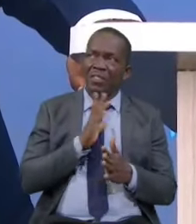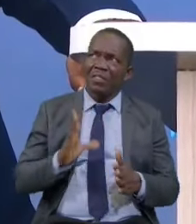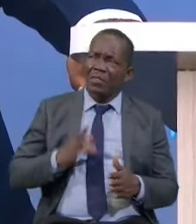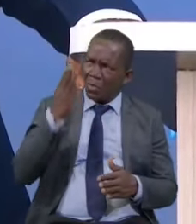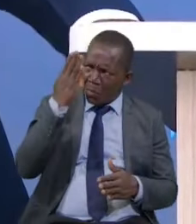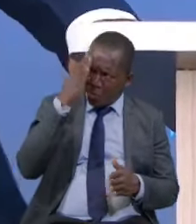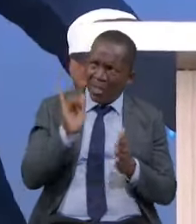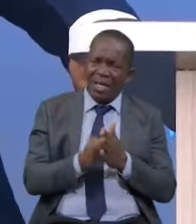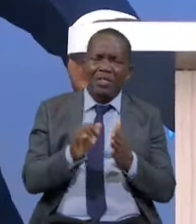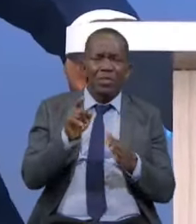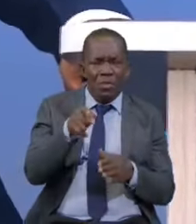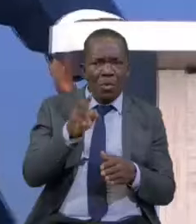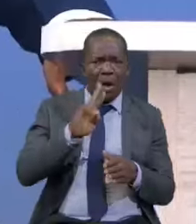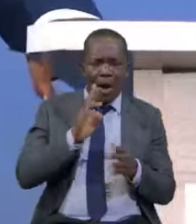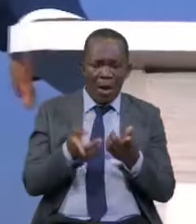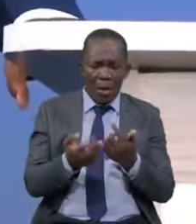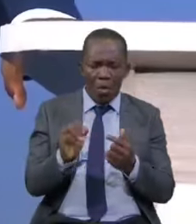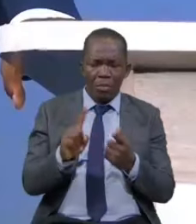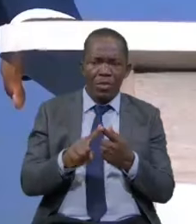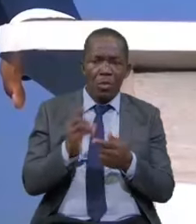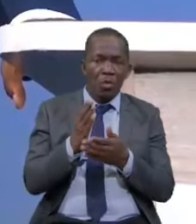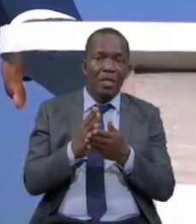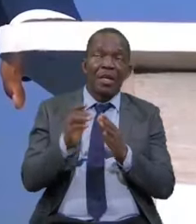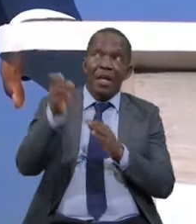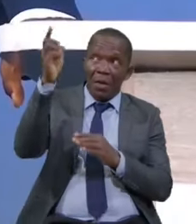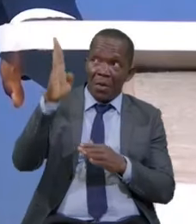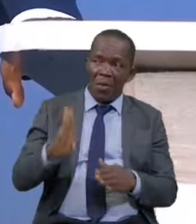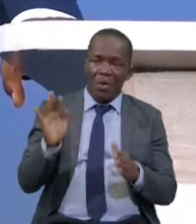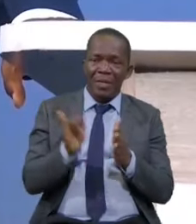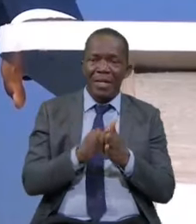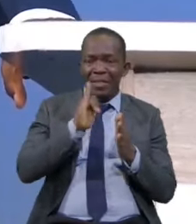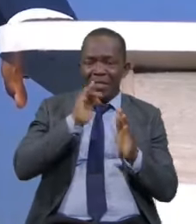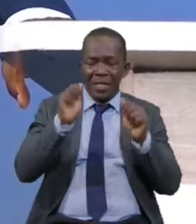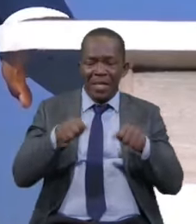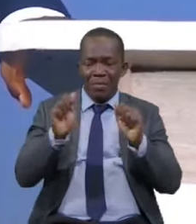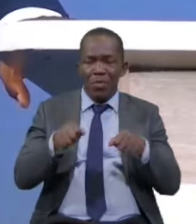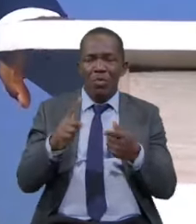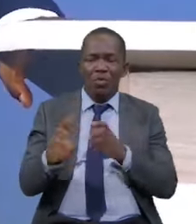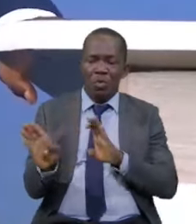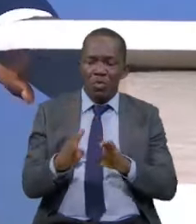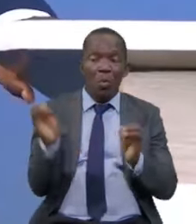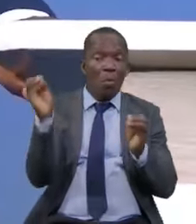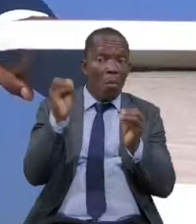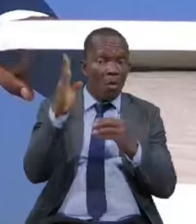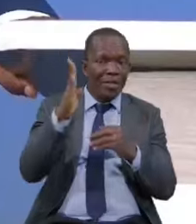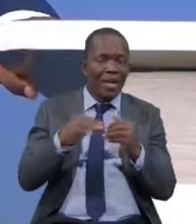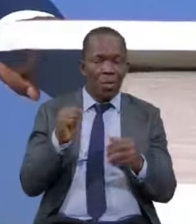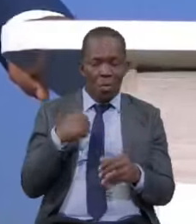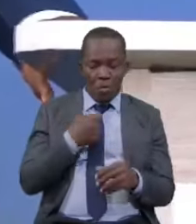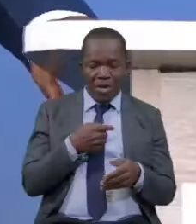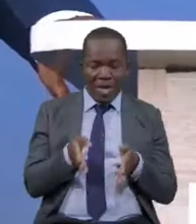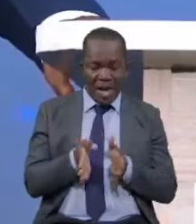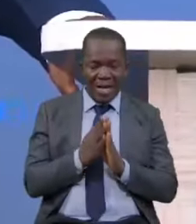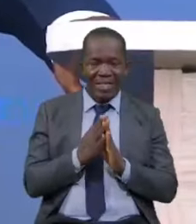abundantly, above all that we ask or think, according to the power that